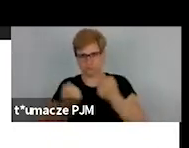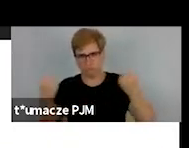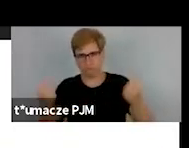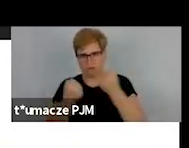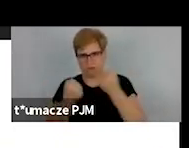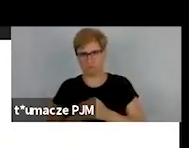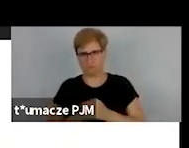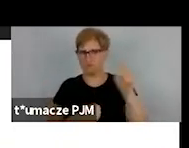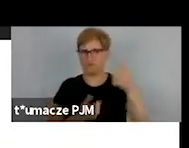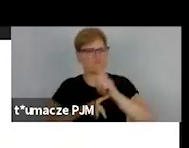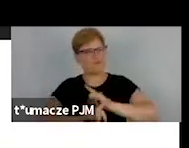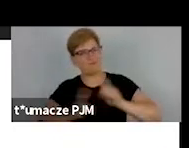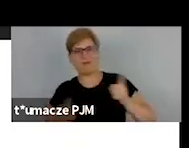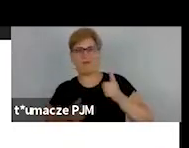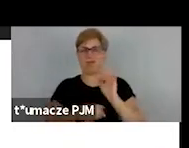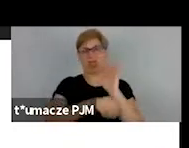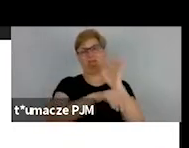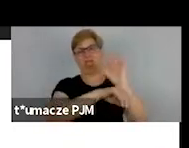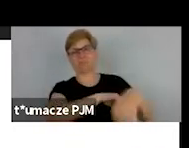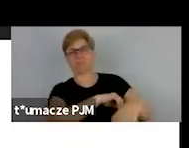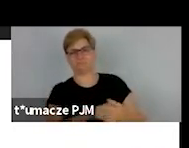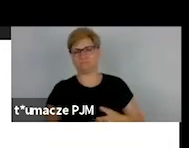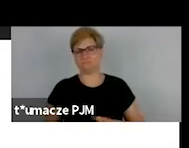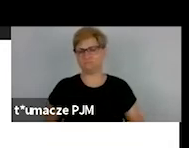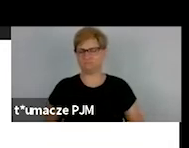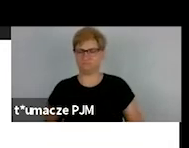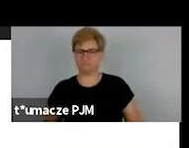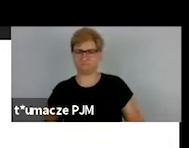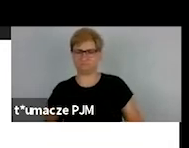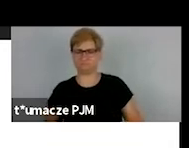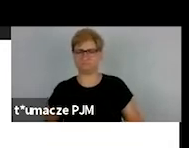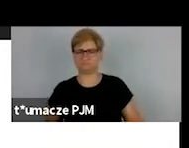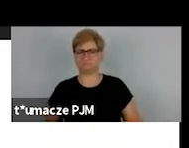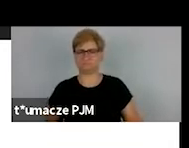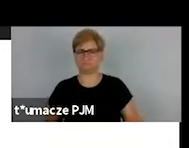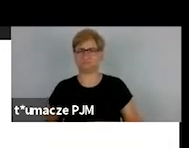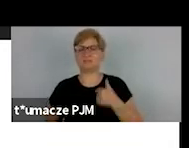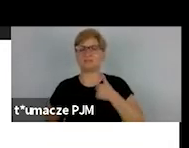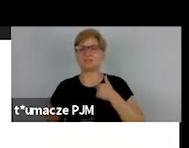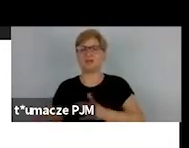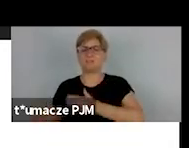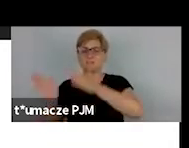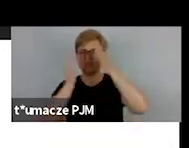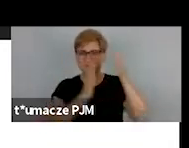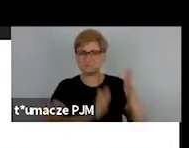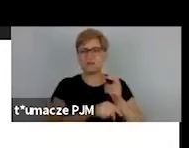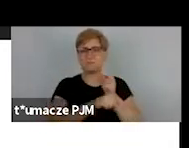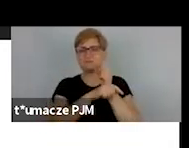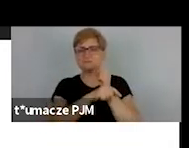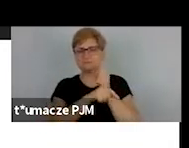I'm going to hurry a little bit so that we've got time for questions. Next slide, please, Joanna.